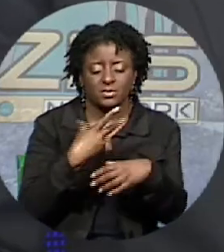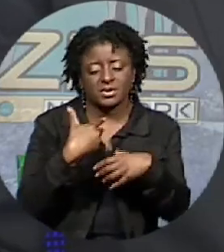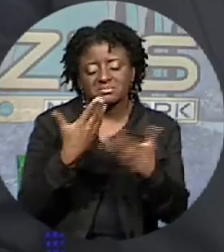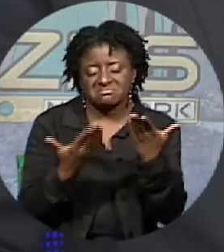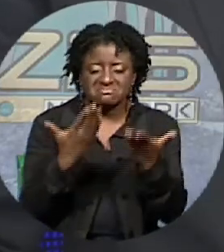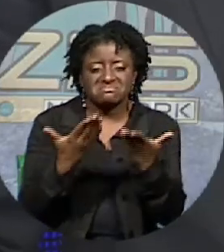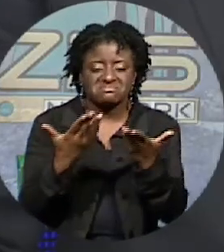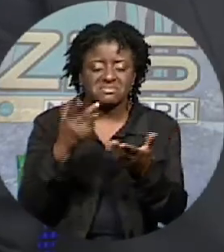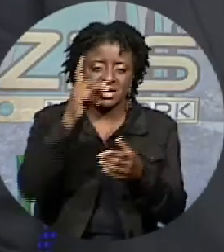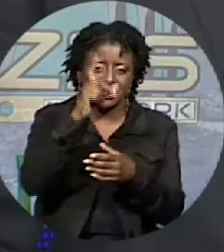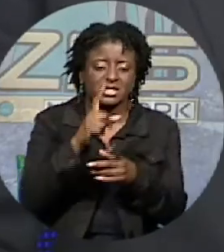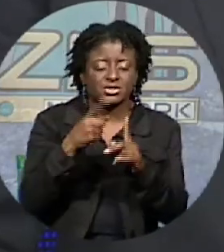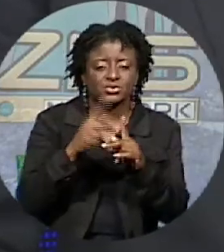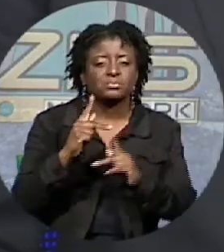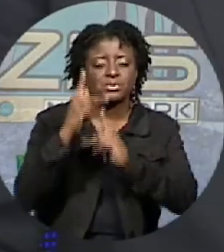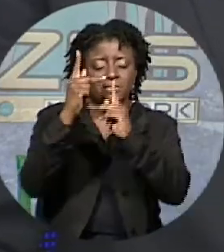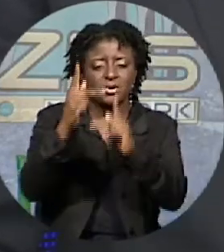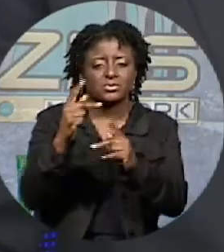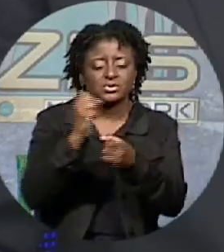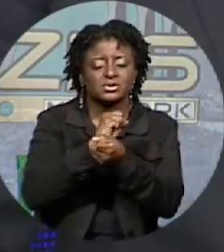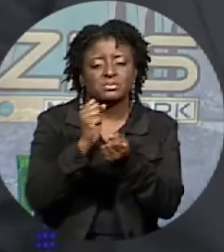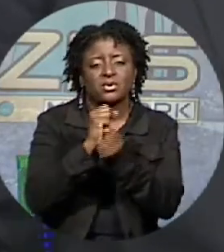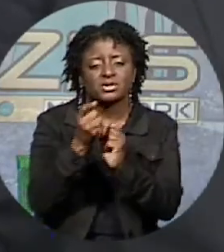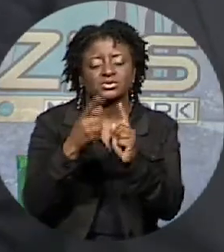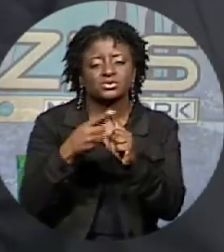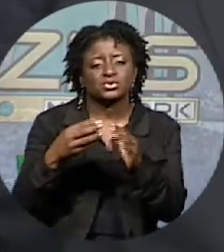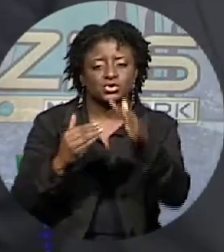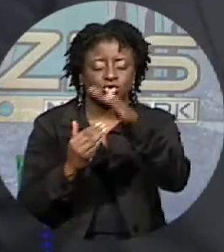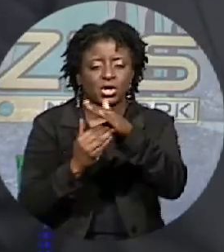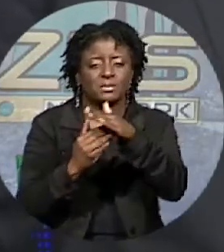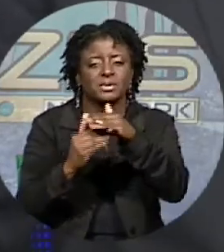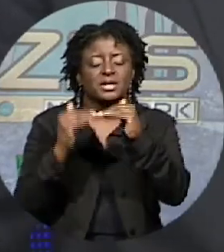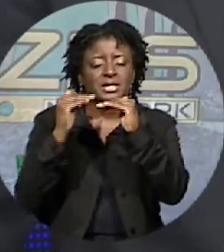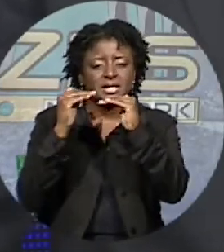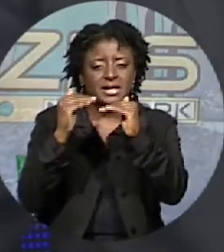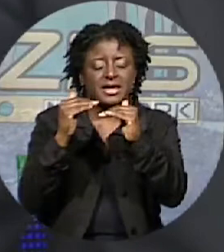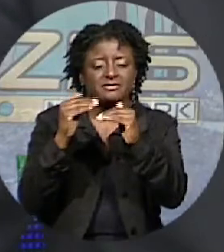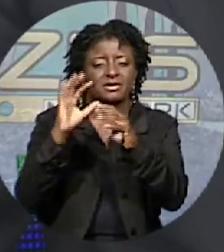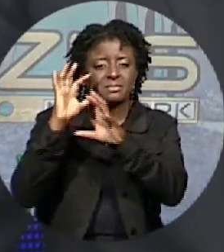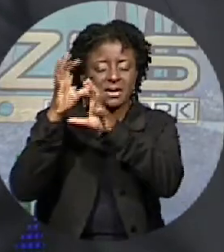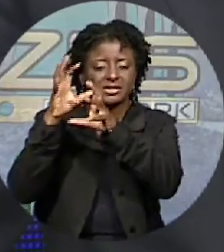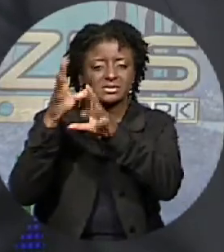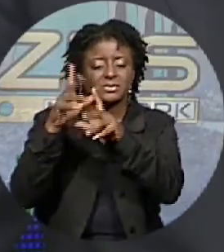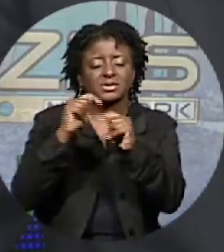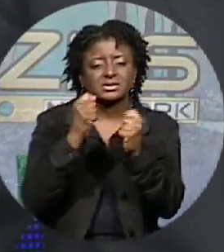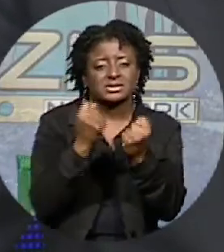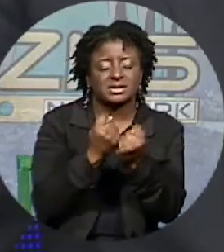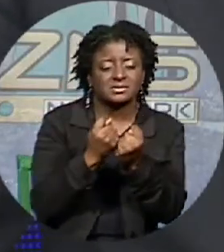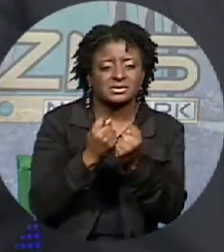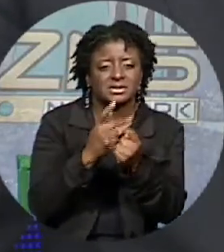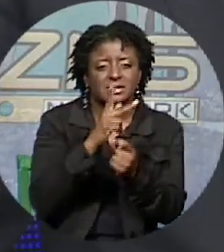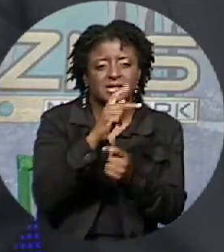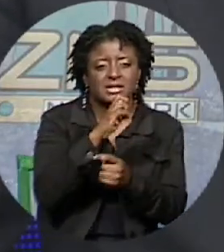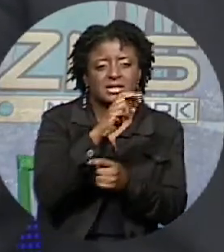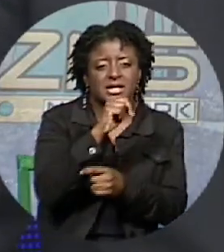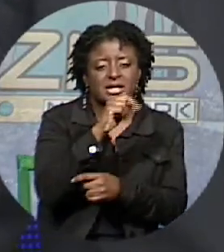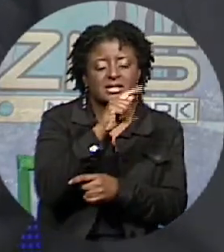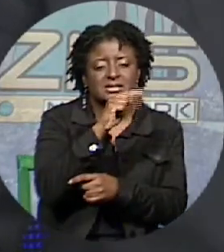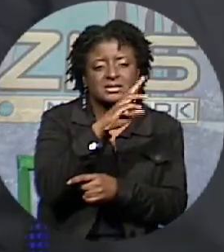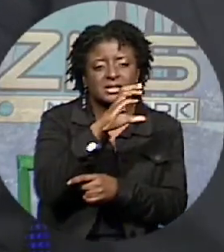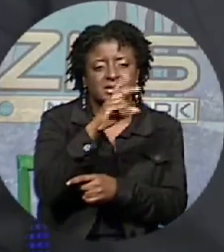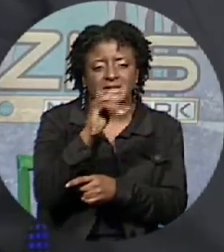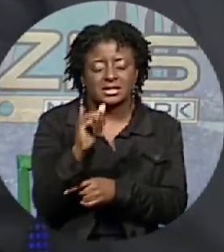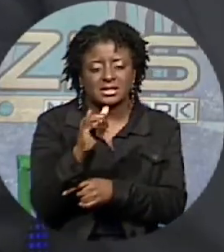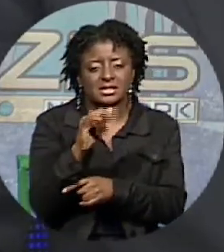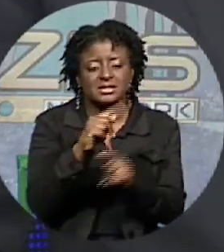to top-level basketball teams, it seems, after the Kentucky basketball team spent almost $1 million when the team played here 8 days